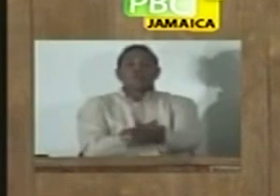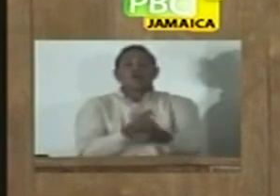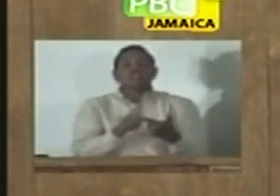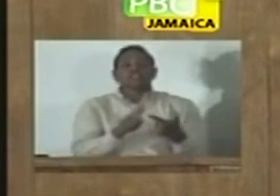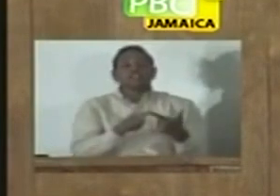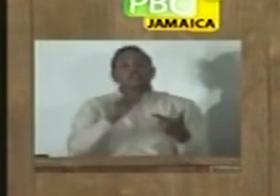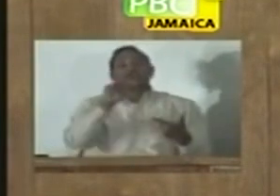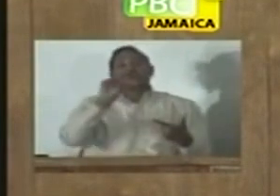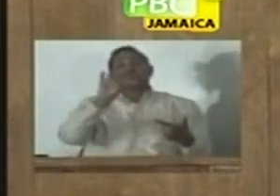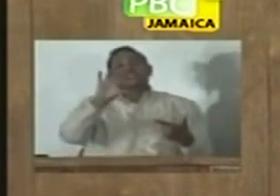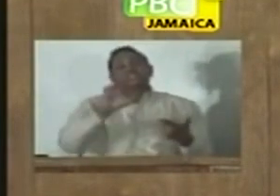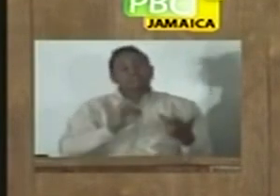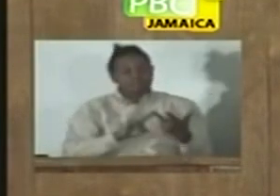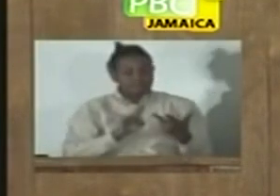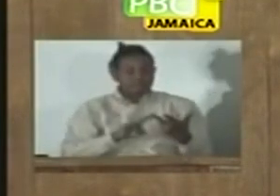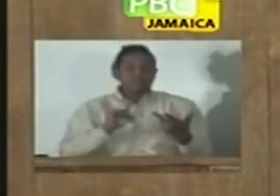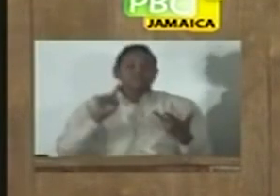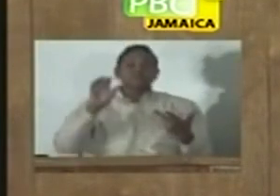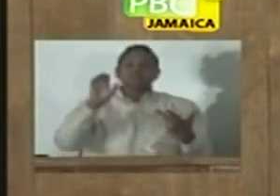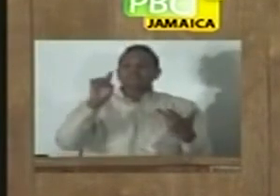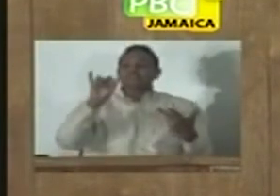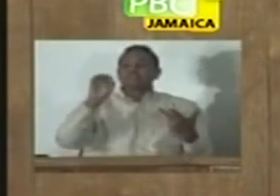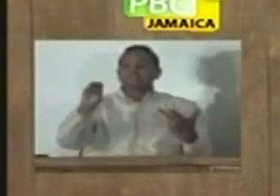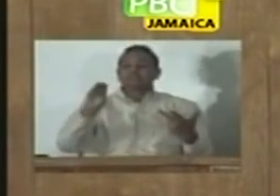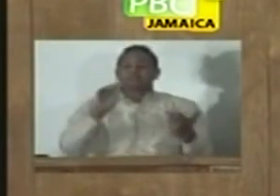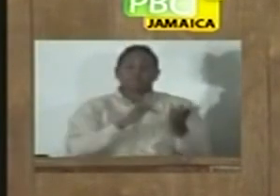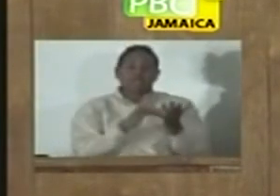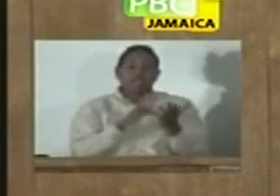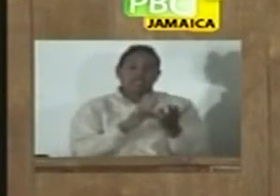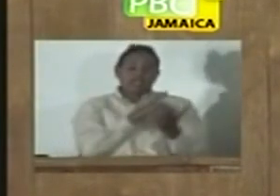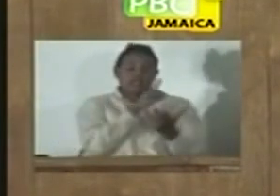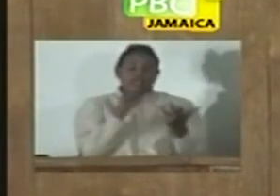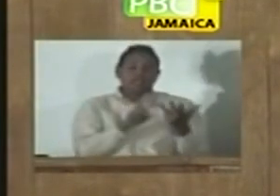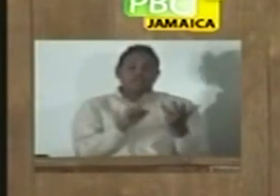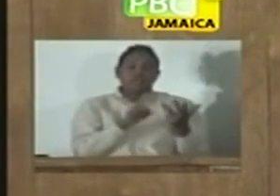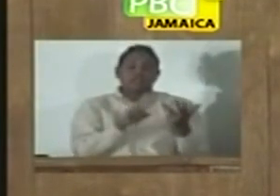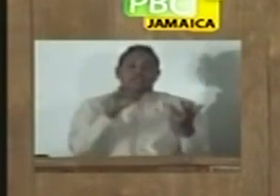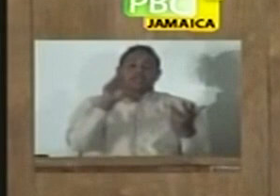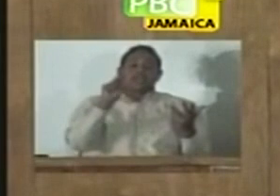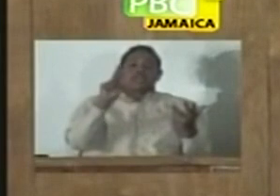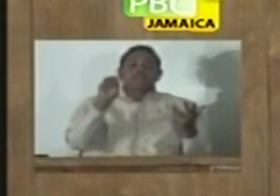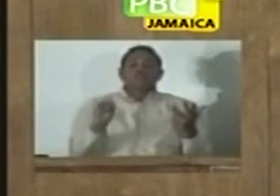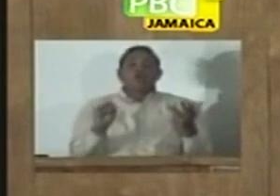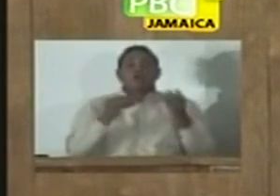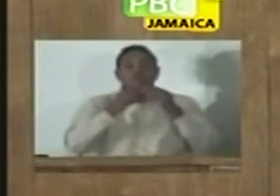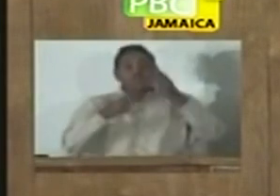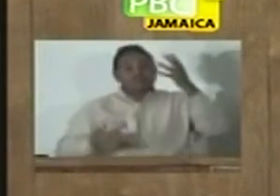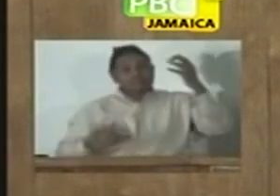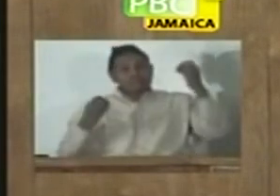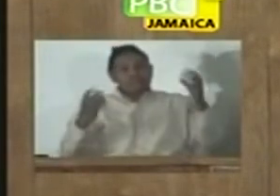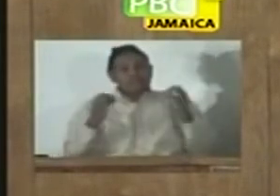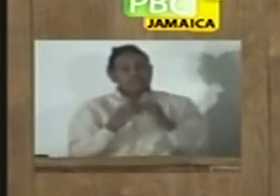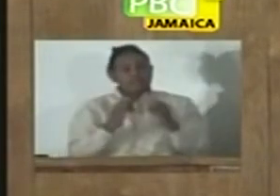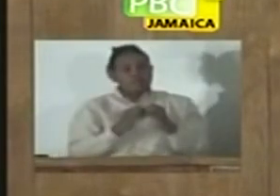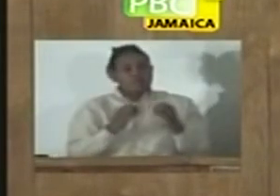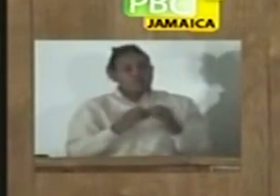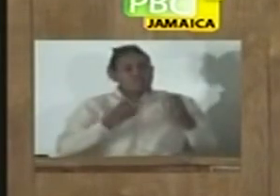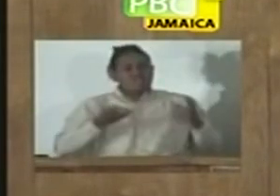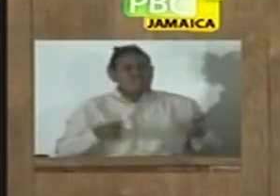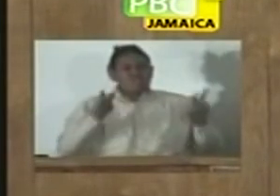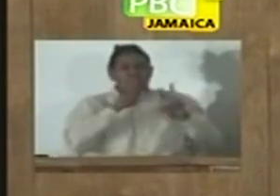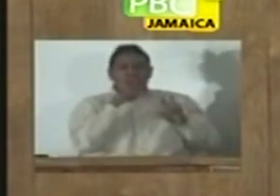the UDC, the Exim Bank, NRAC, and others. So valuable as this